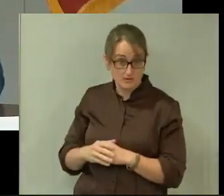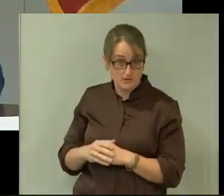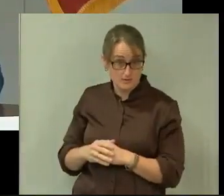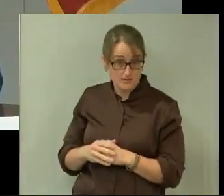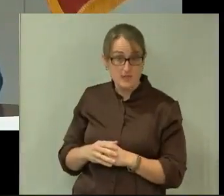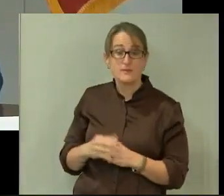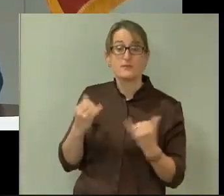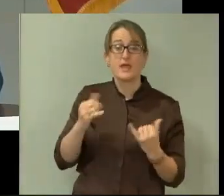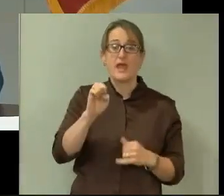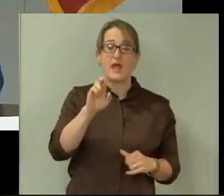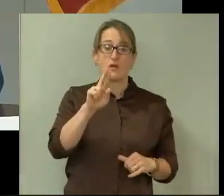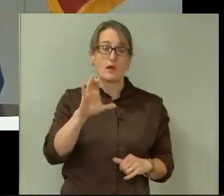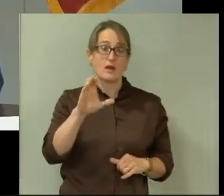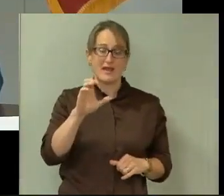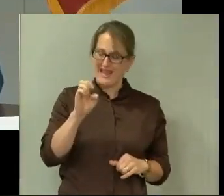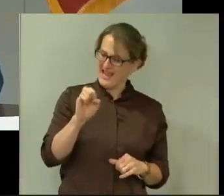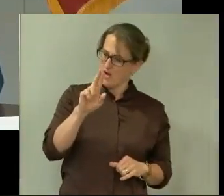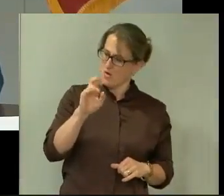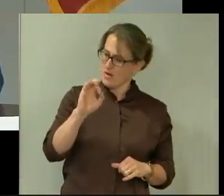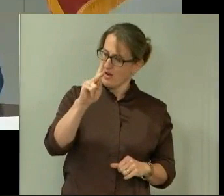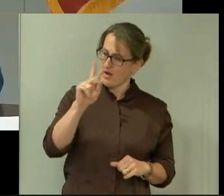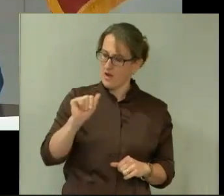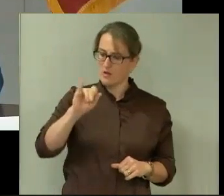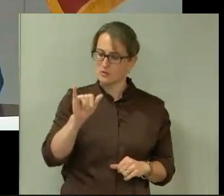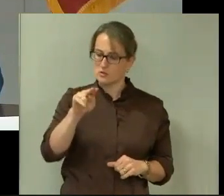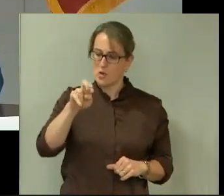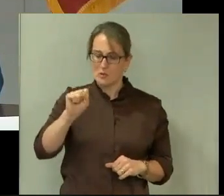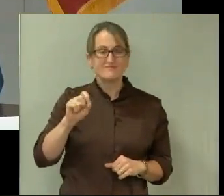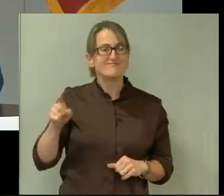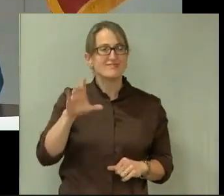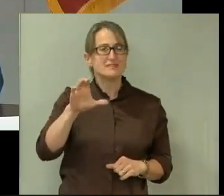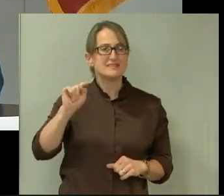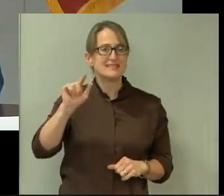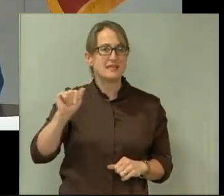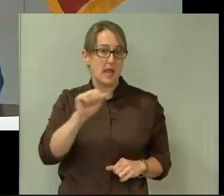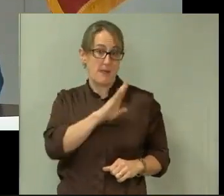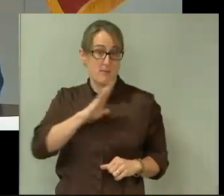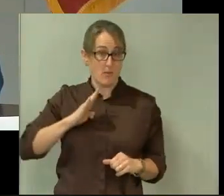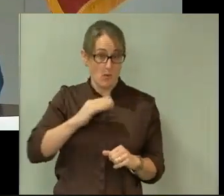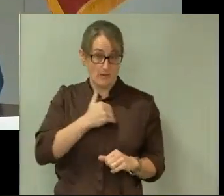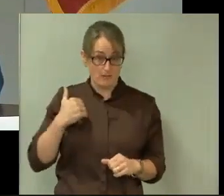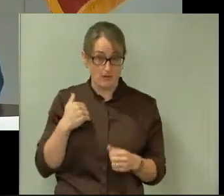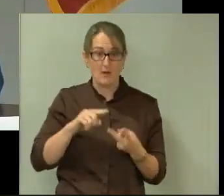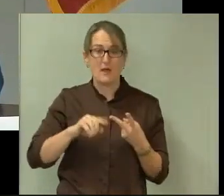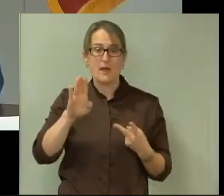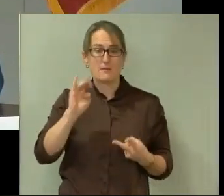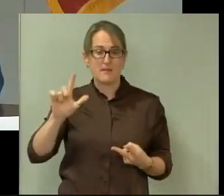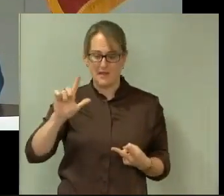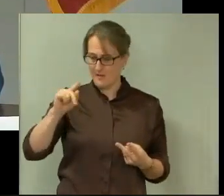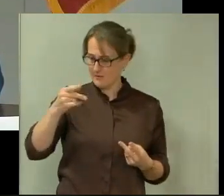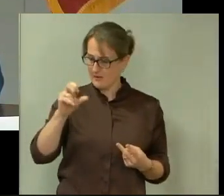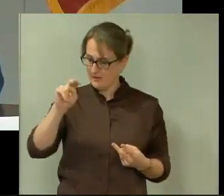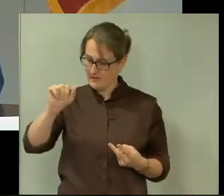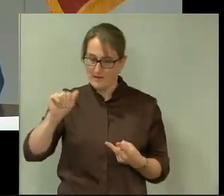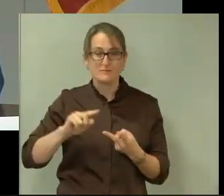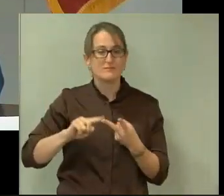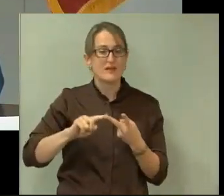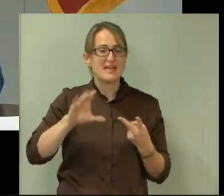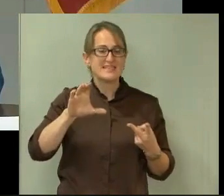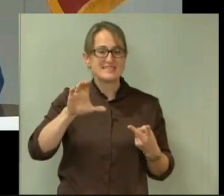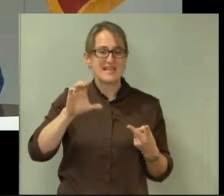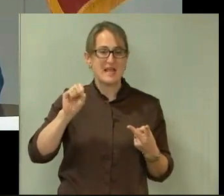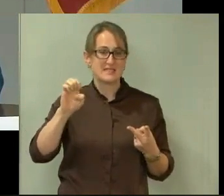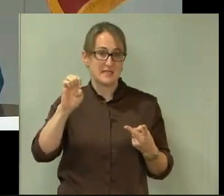is Erica Jones, a teacher in Los Angeles and CTA board member, Ben Valdepena, a custodian and